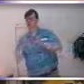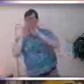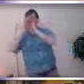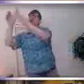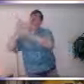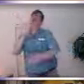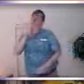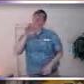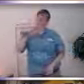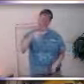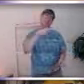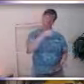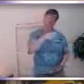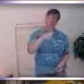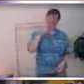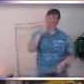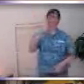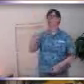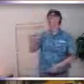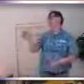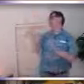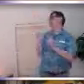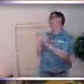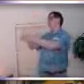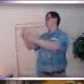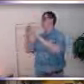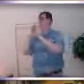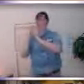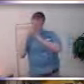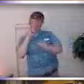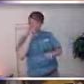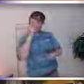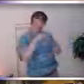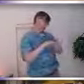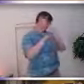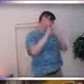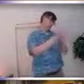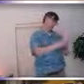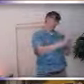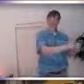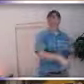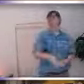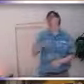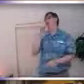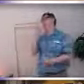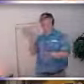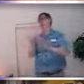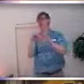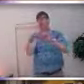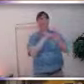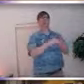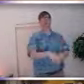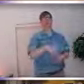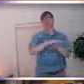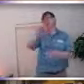you. You go home, yell at the wife or the husband. The husband yells at